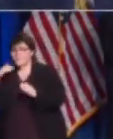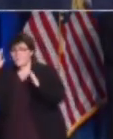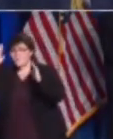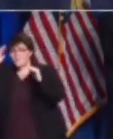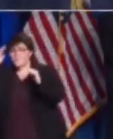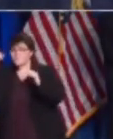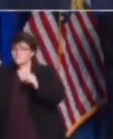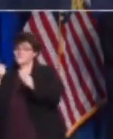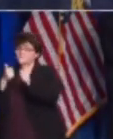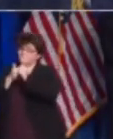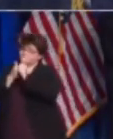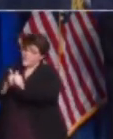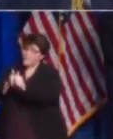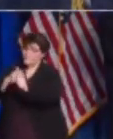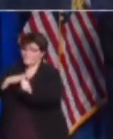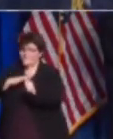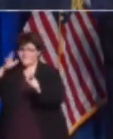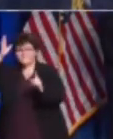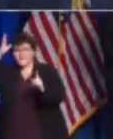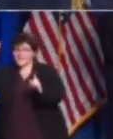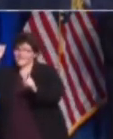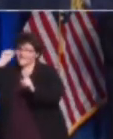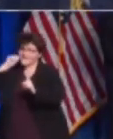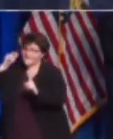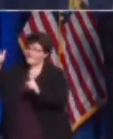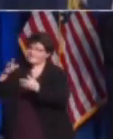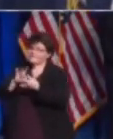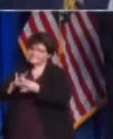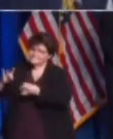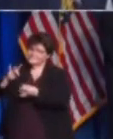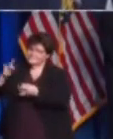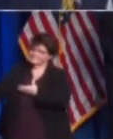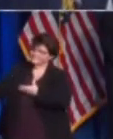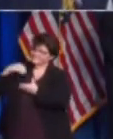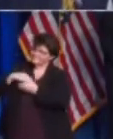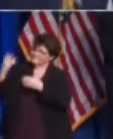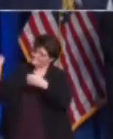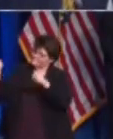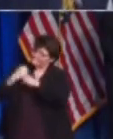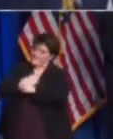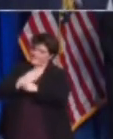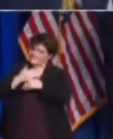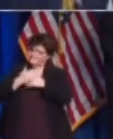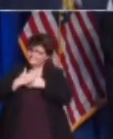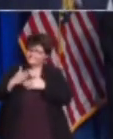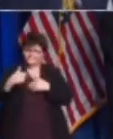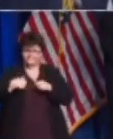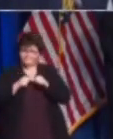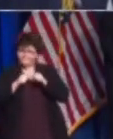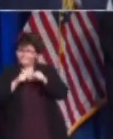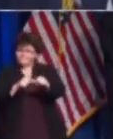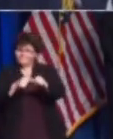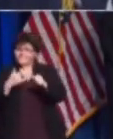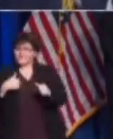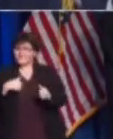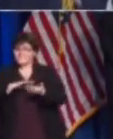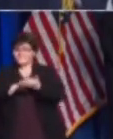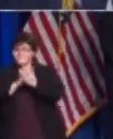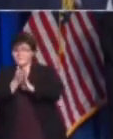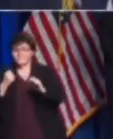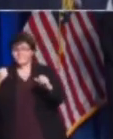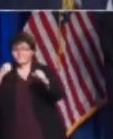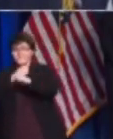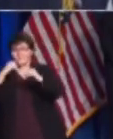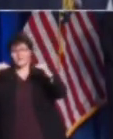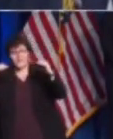and my aunts and my family has instilled with me to fighting for equality and opportunity